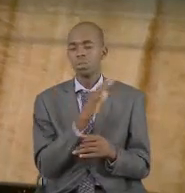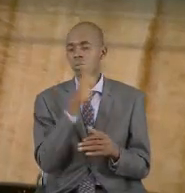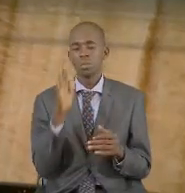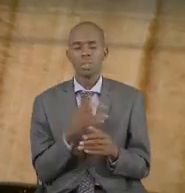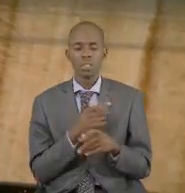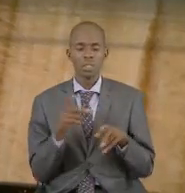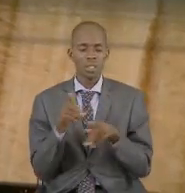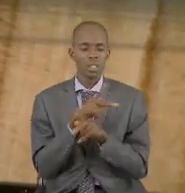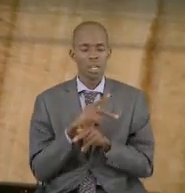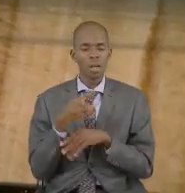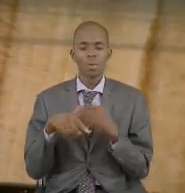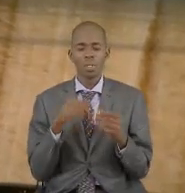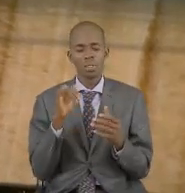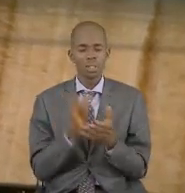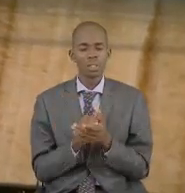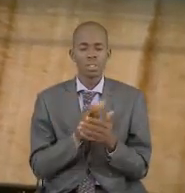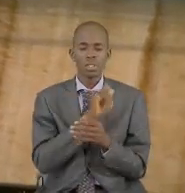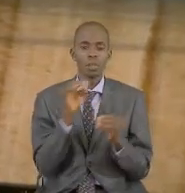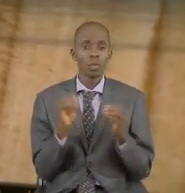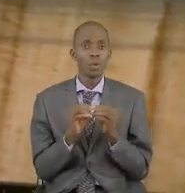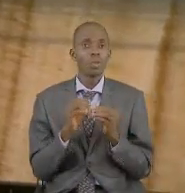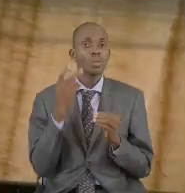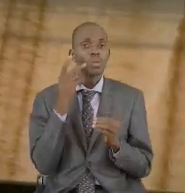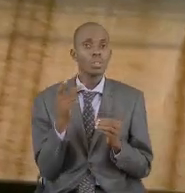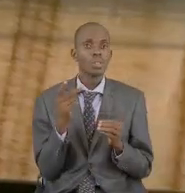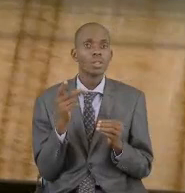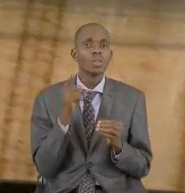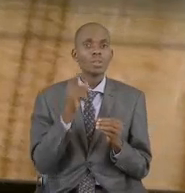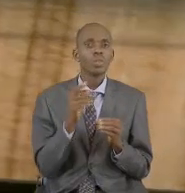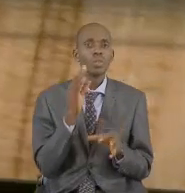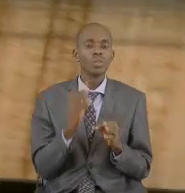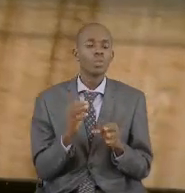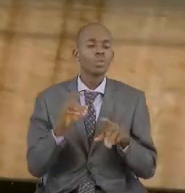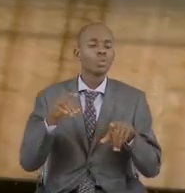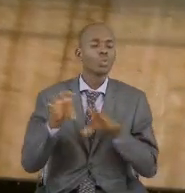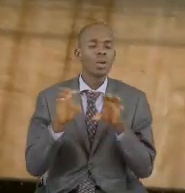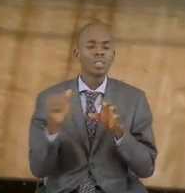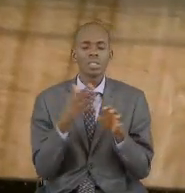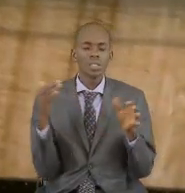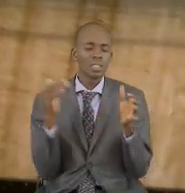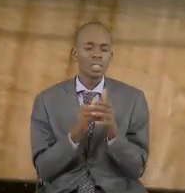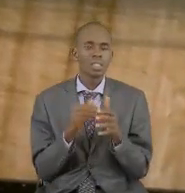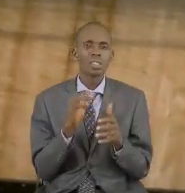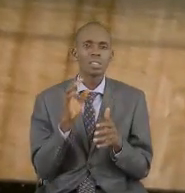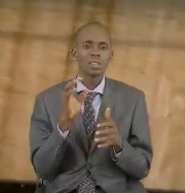for any man. They couldn't do anything against Christ that the Heavenly Father has